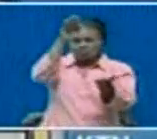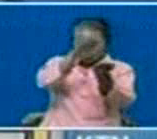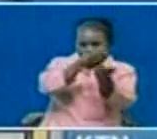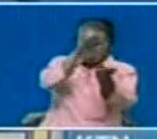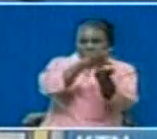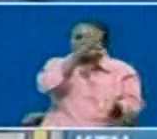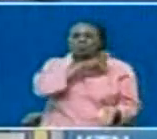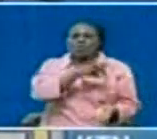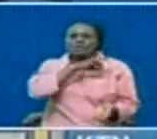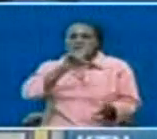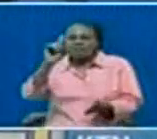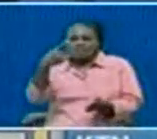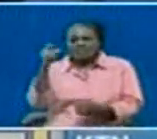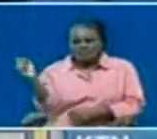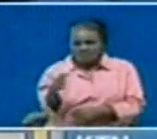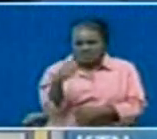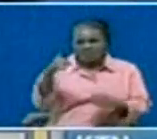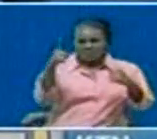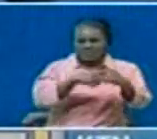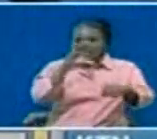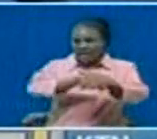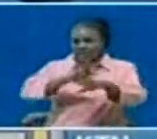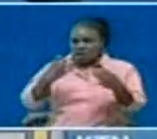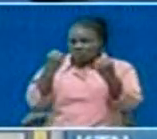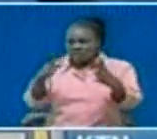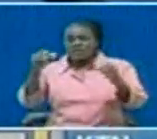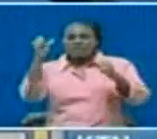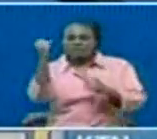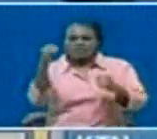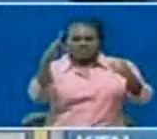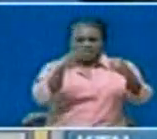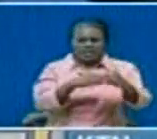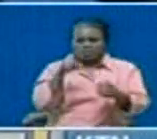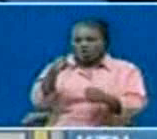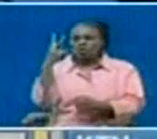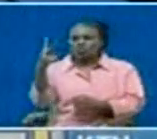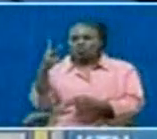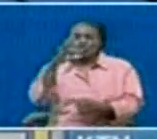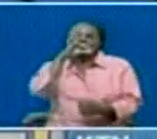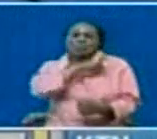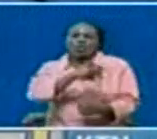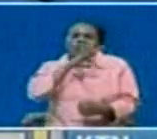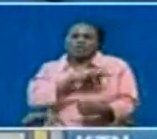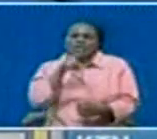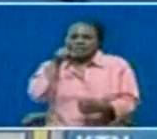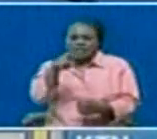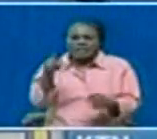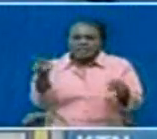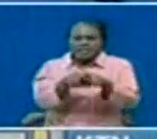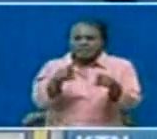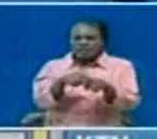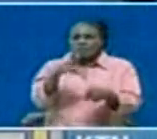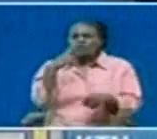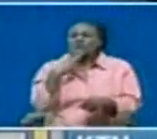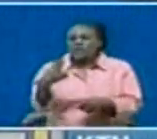profits during the first 6 months, posting 58.2 million shillings in gross profits. Now, this is a sharp drop from the 205